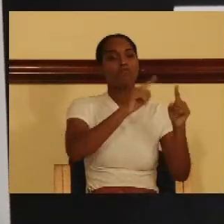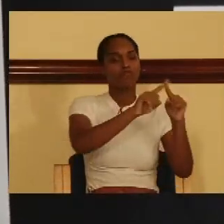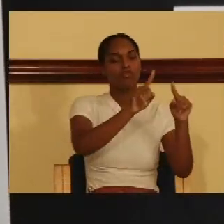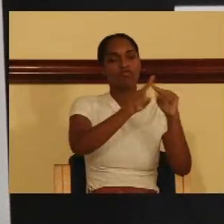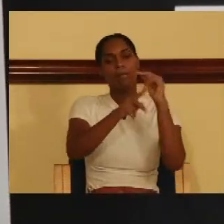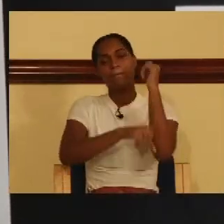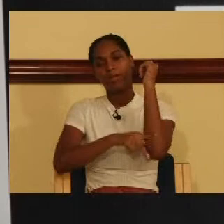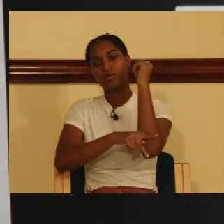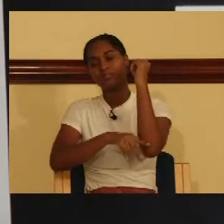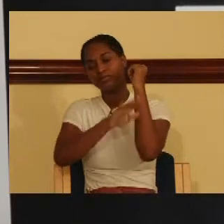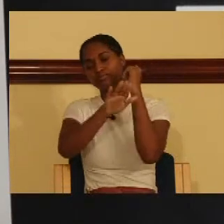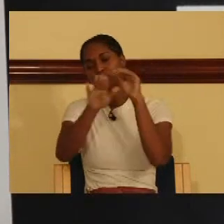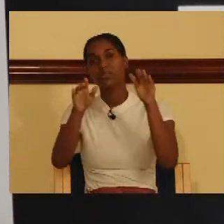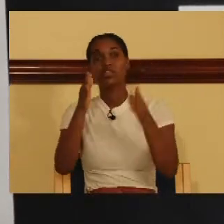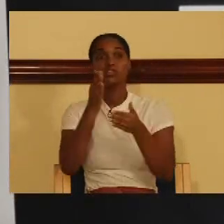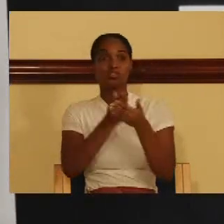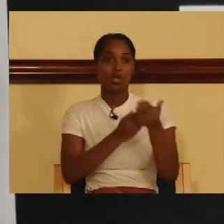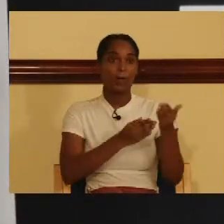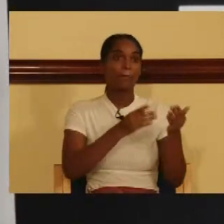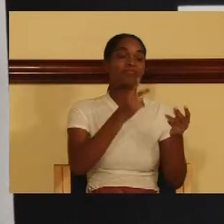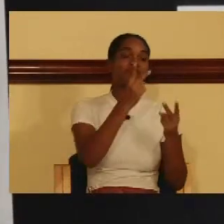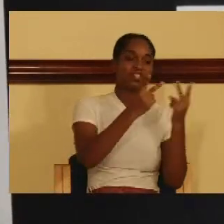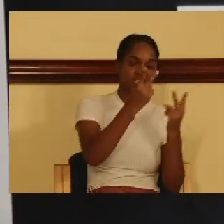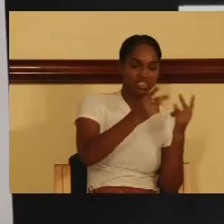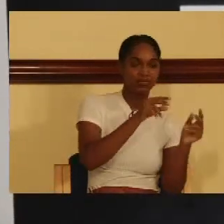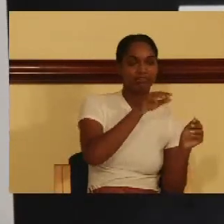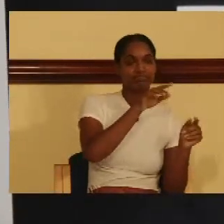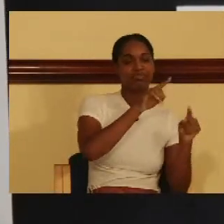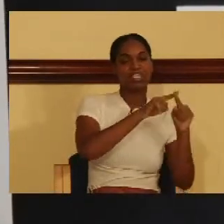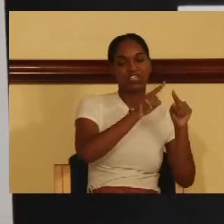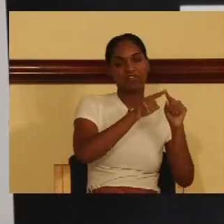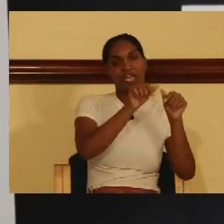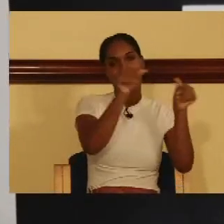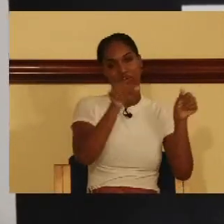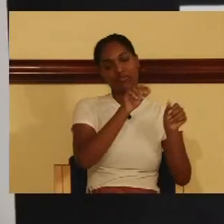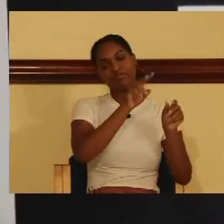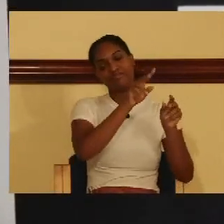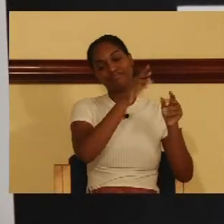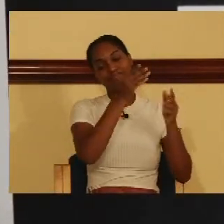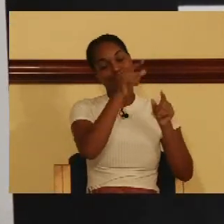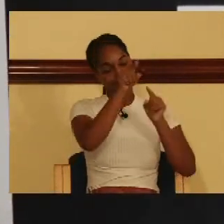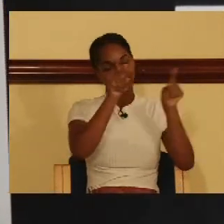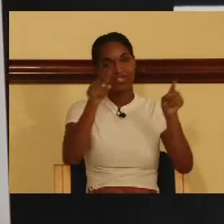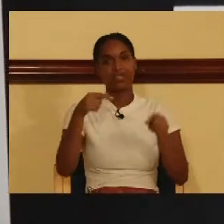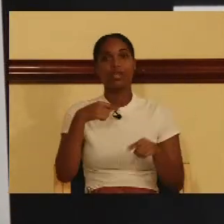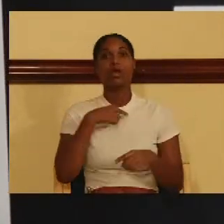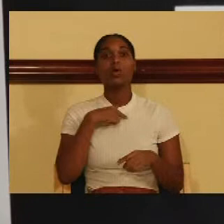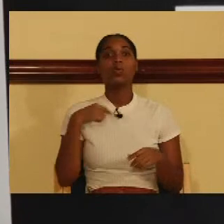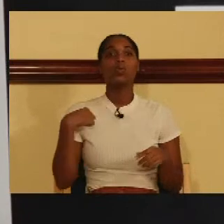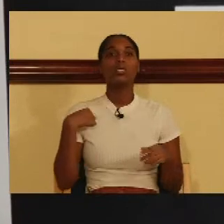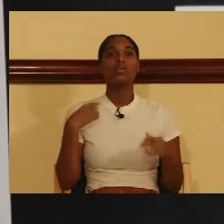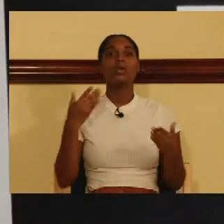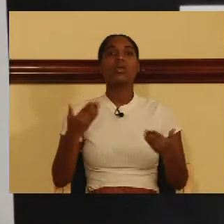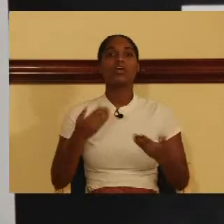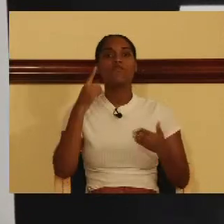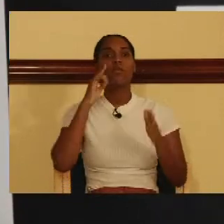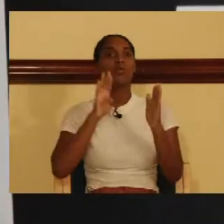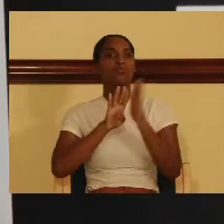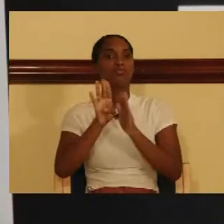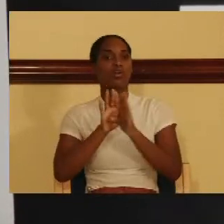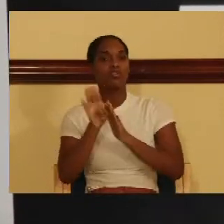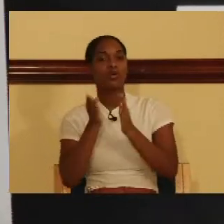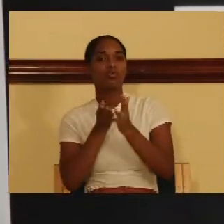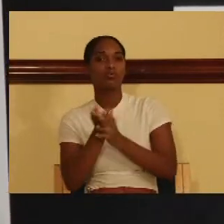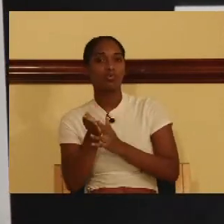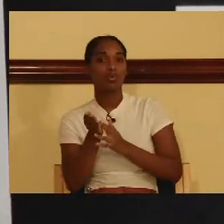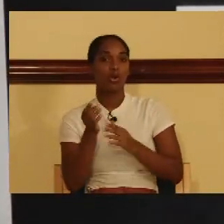some resident in some parishes and some visiting in other parishes. We facilitate, as I said, the developments through the